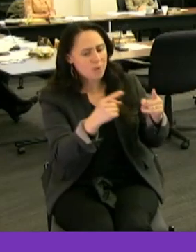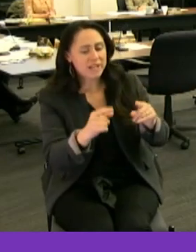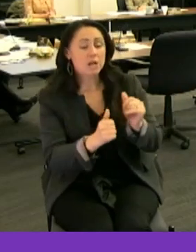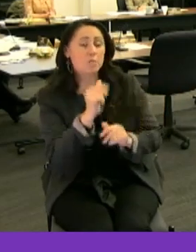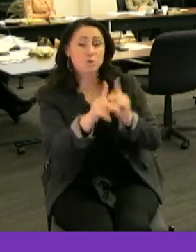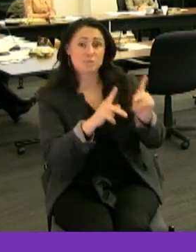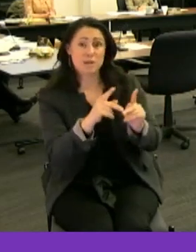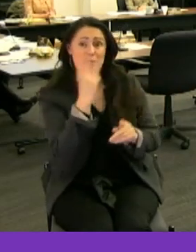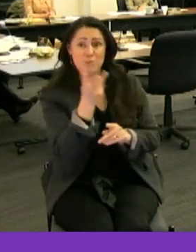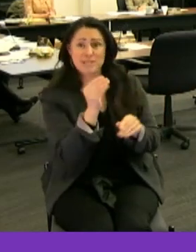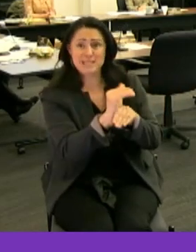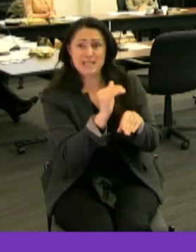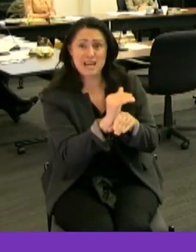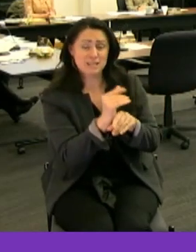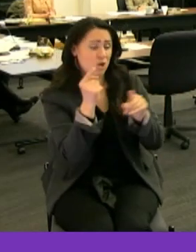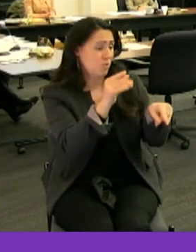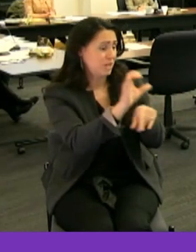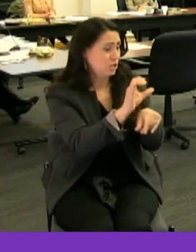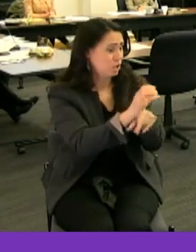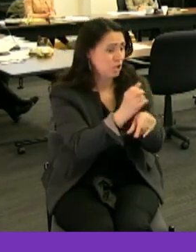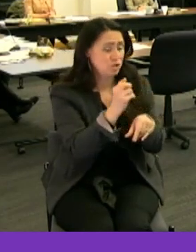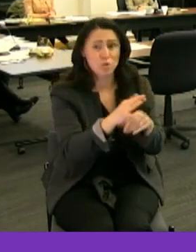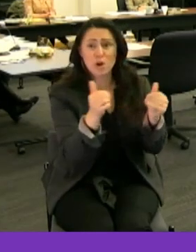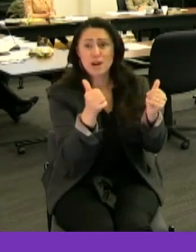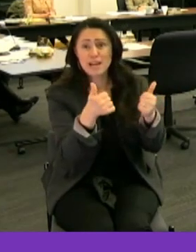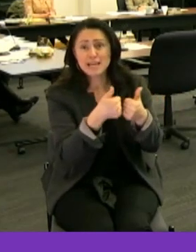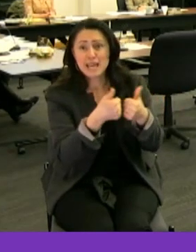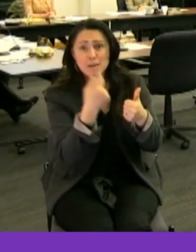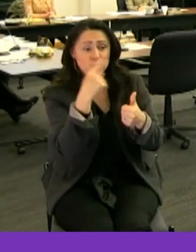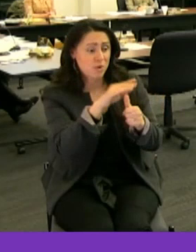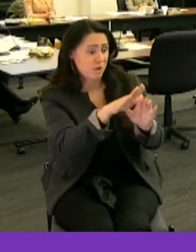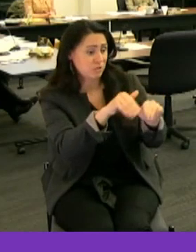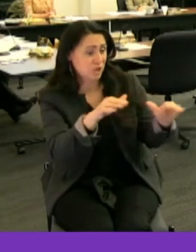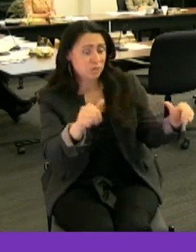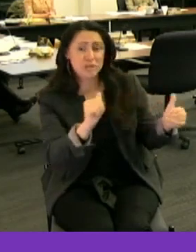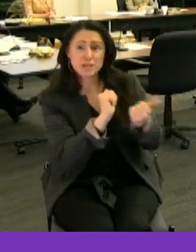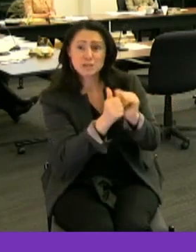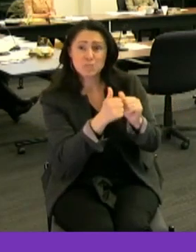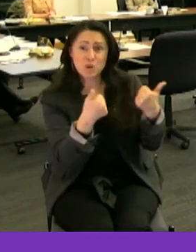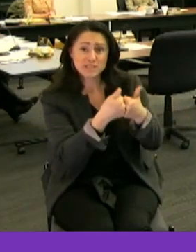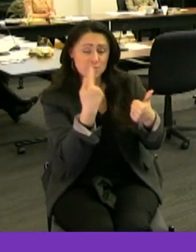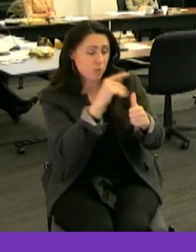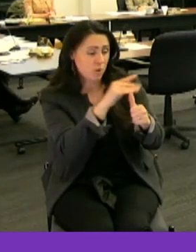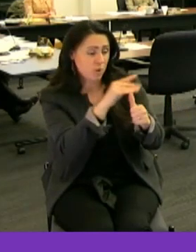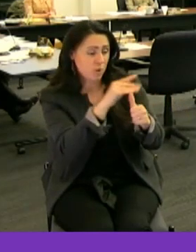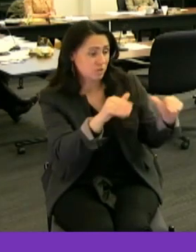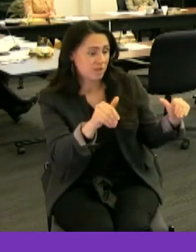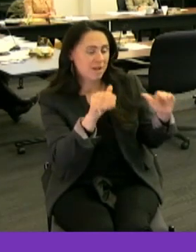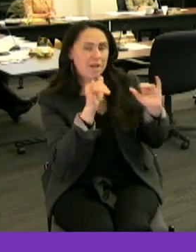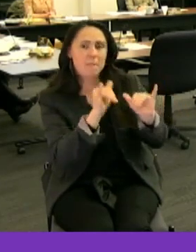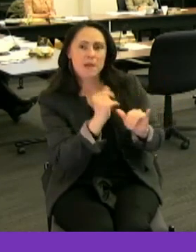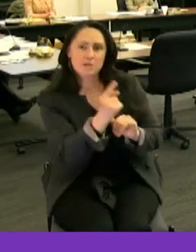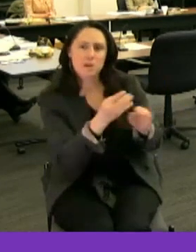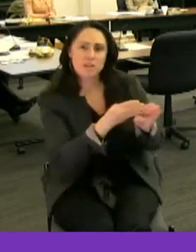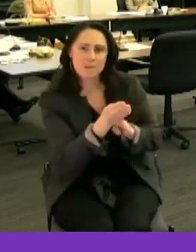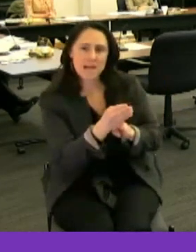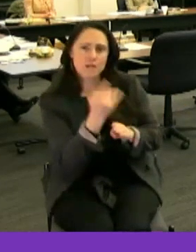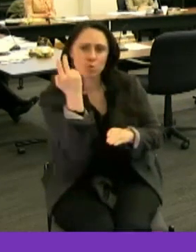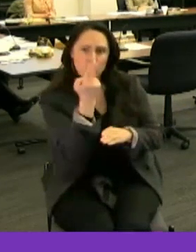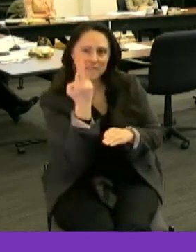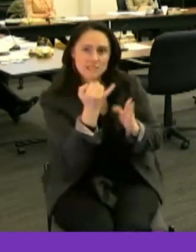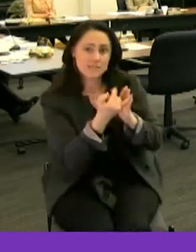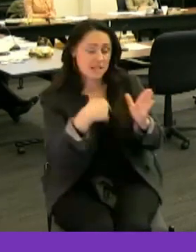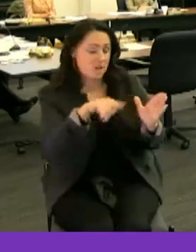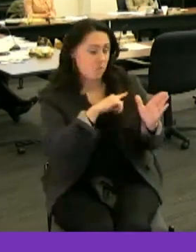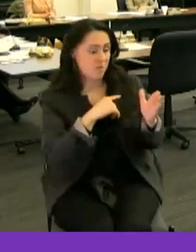people on Wednesday nights are at church or at games for their children, at sports games for their children. And that is one of the main reasons